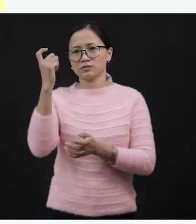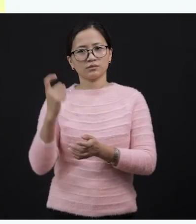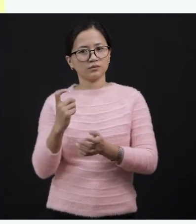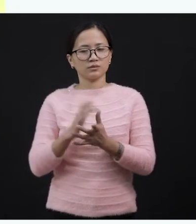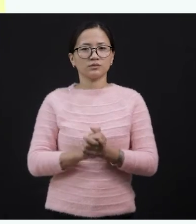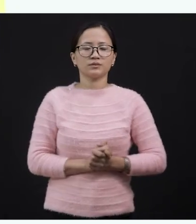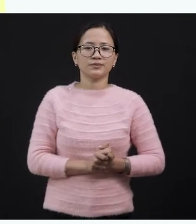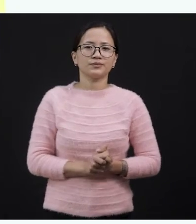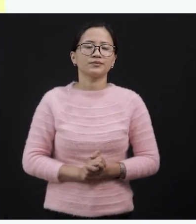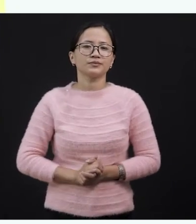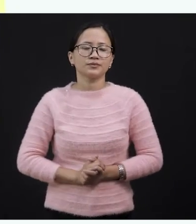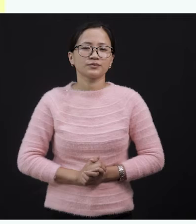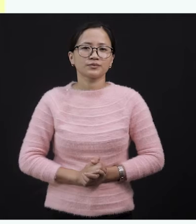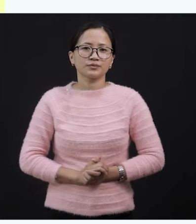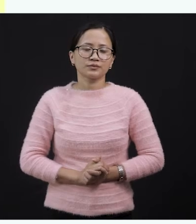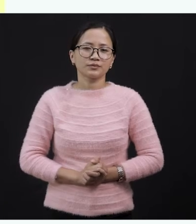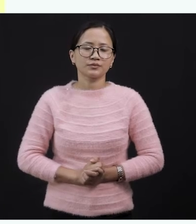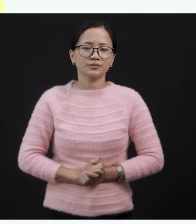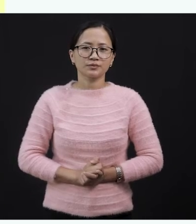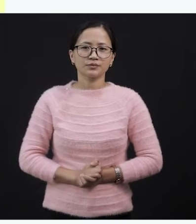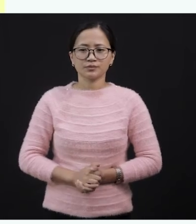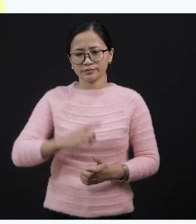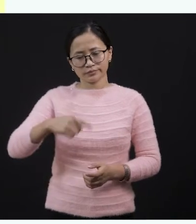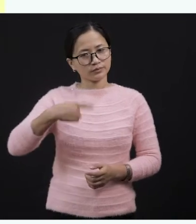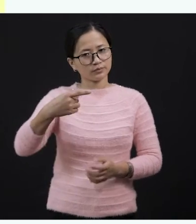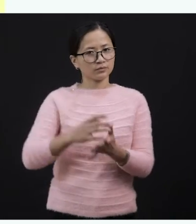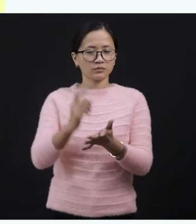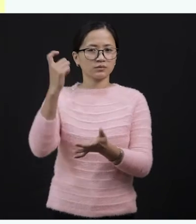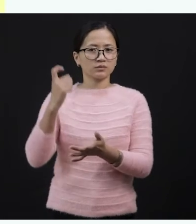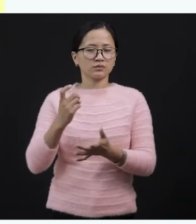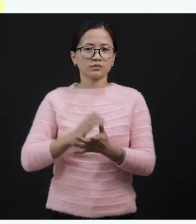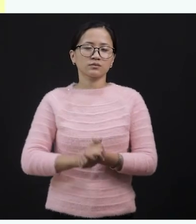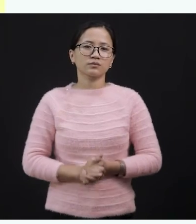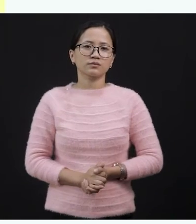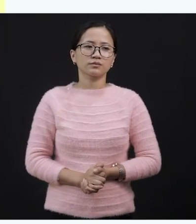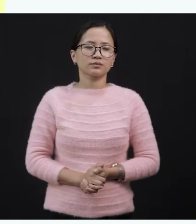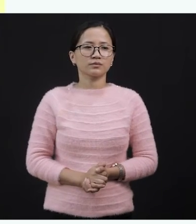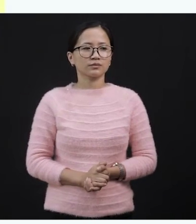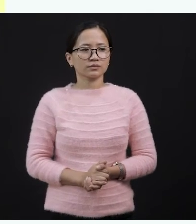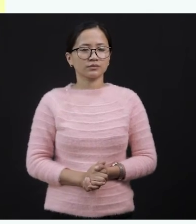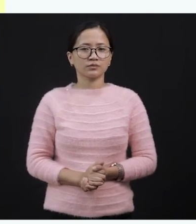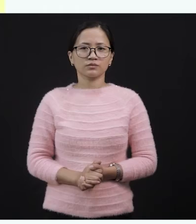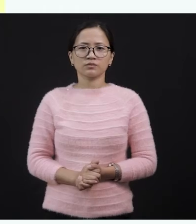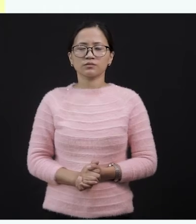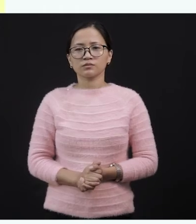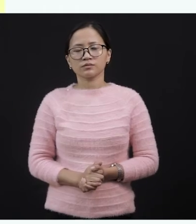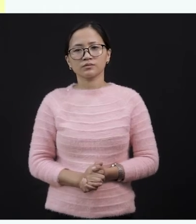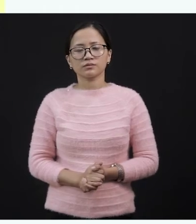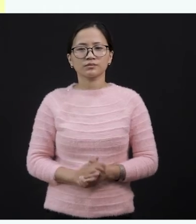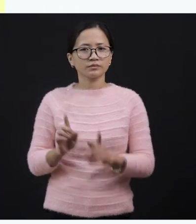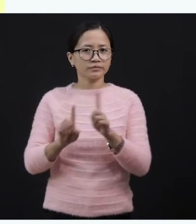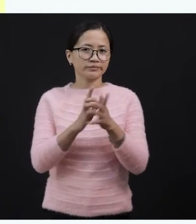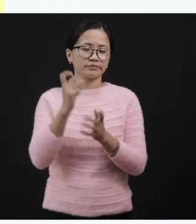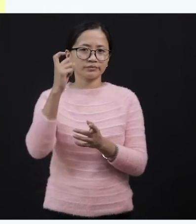needs, right? For our daily needs. So plants, they need